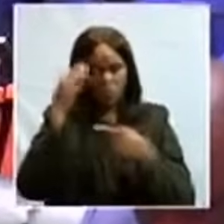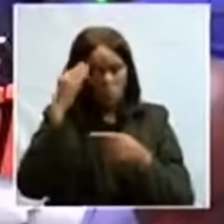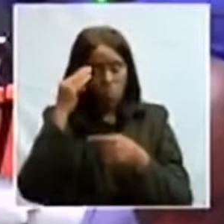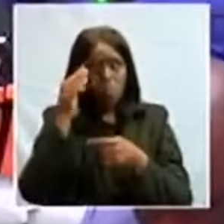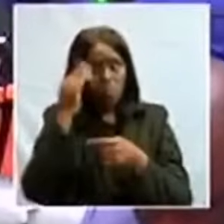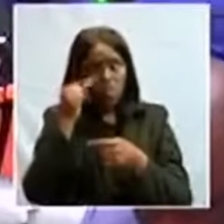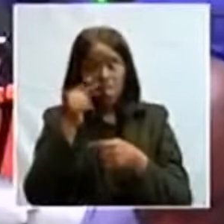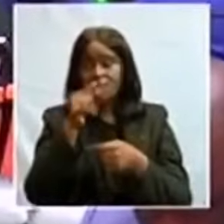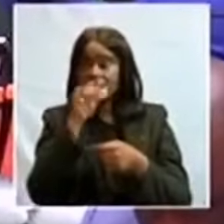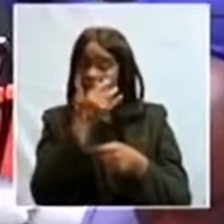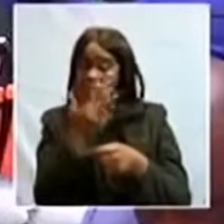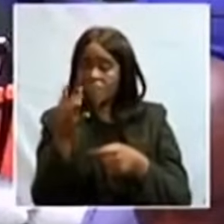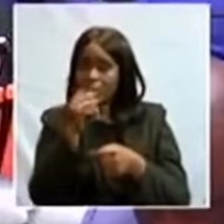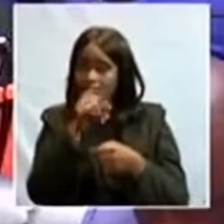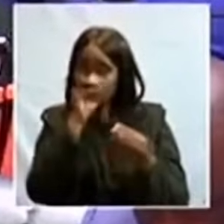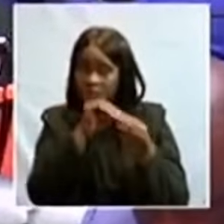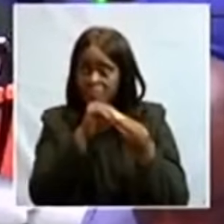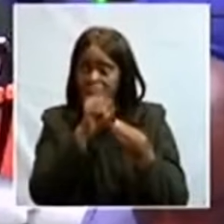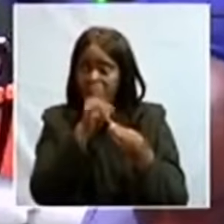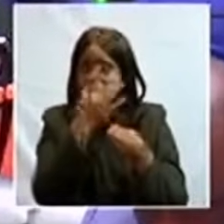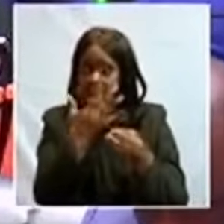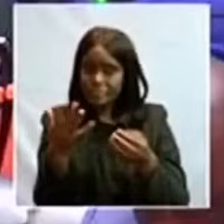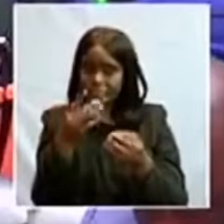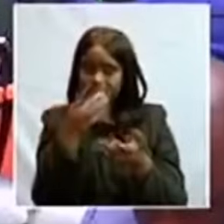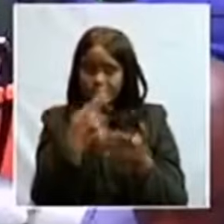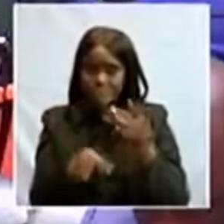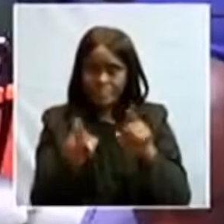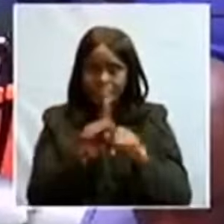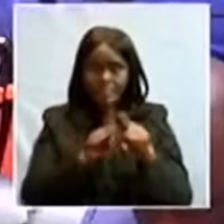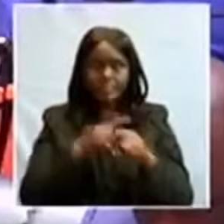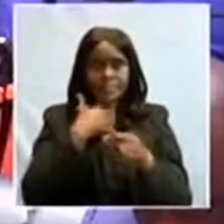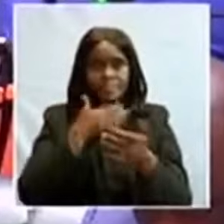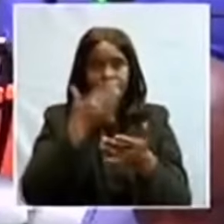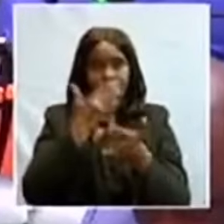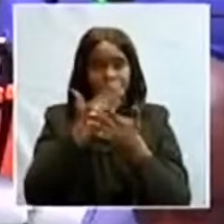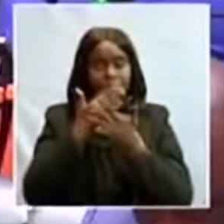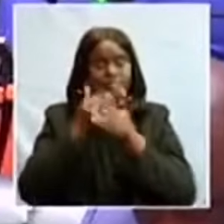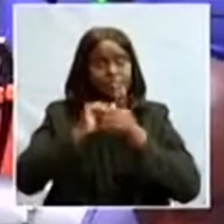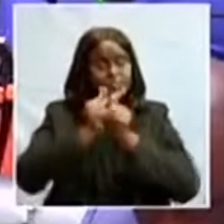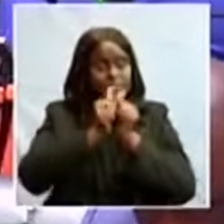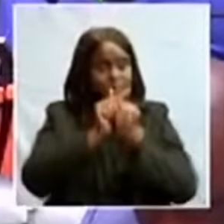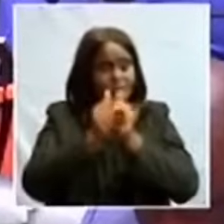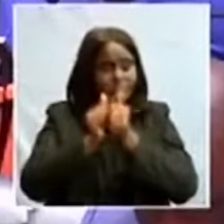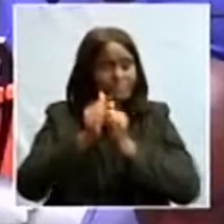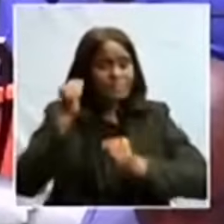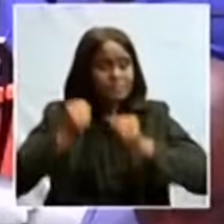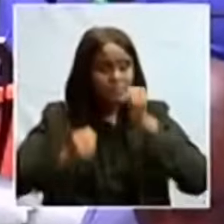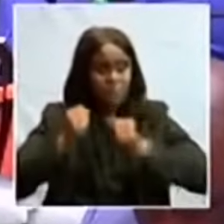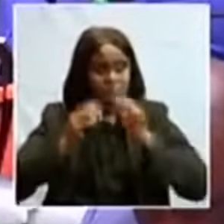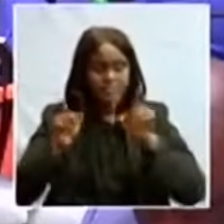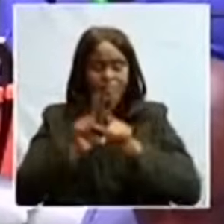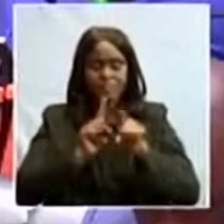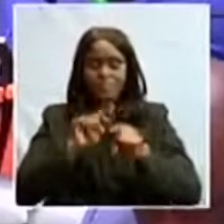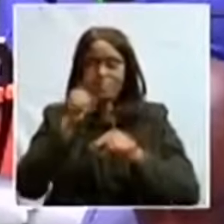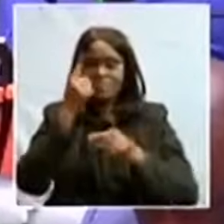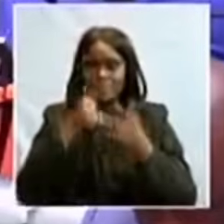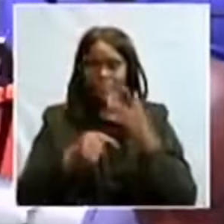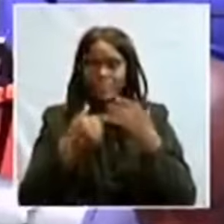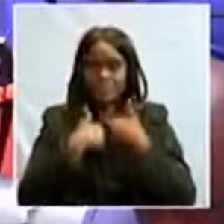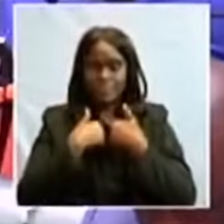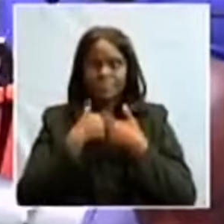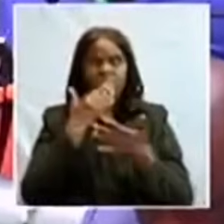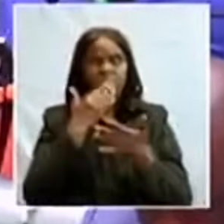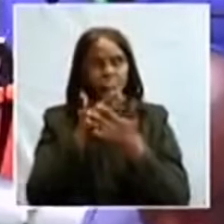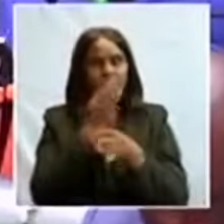of the ingredients, one of the catalysts to have quality athletes is by first having